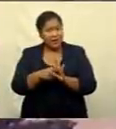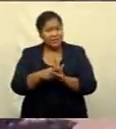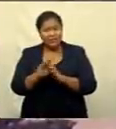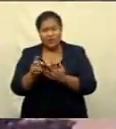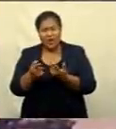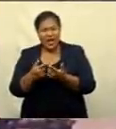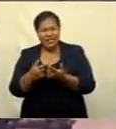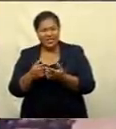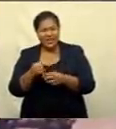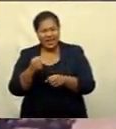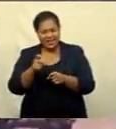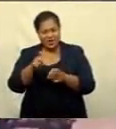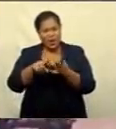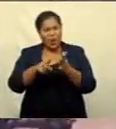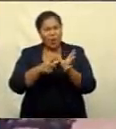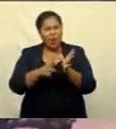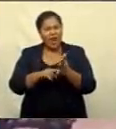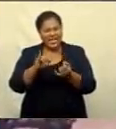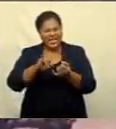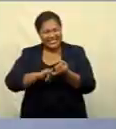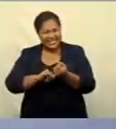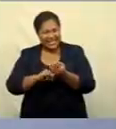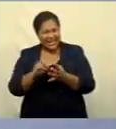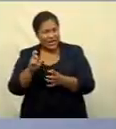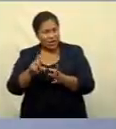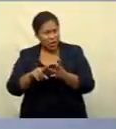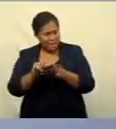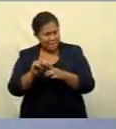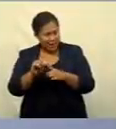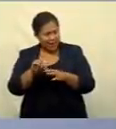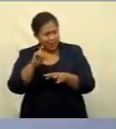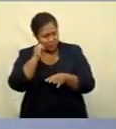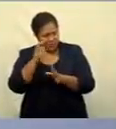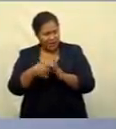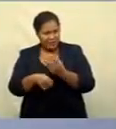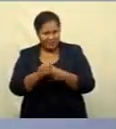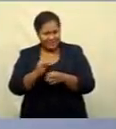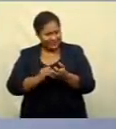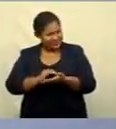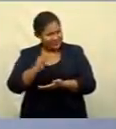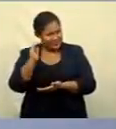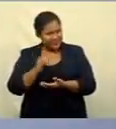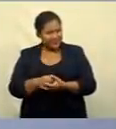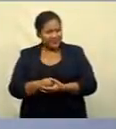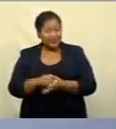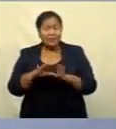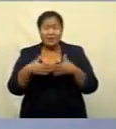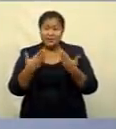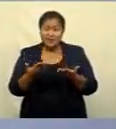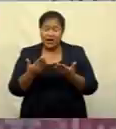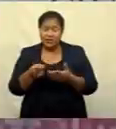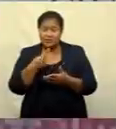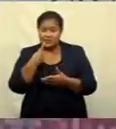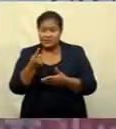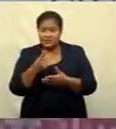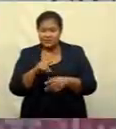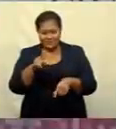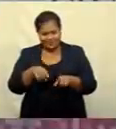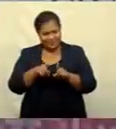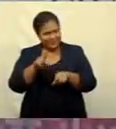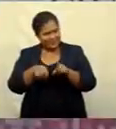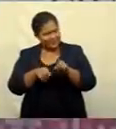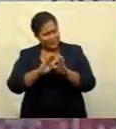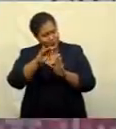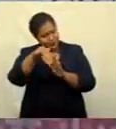like coal, steel, iron ore and copper surge. But officials say that, for now at least, inflation risks